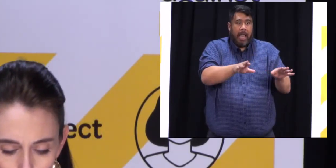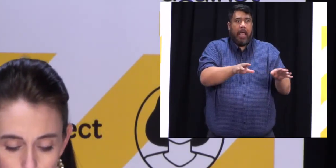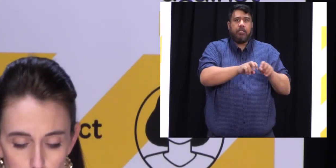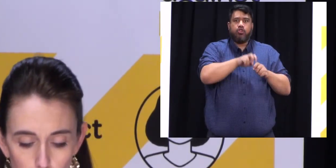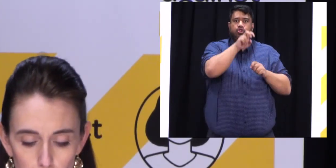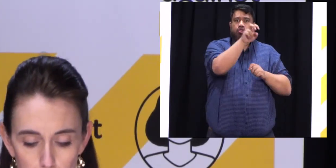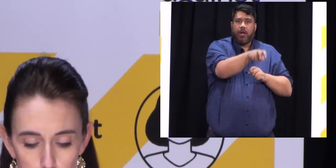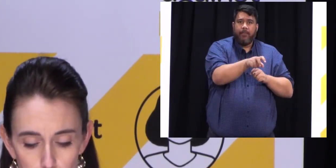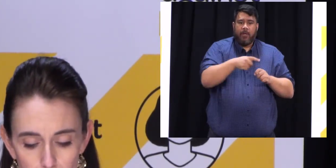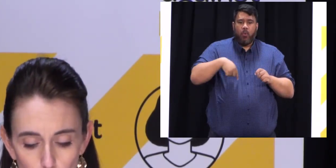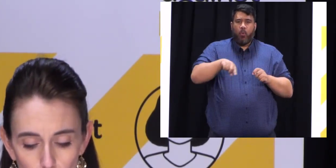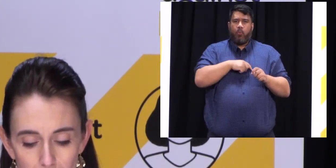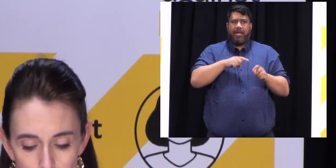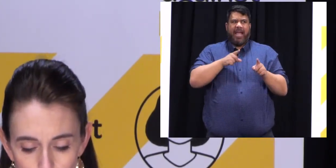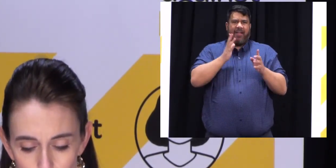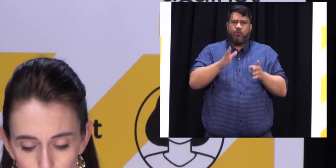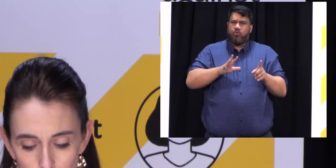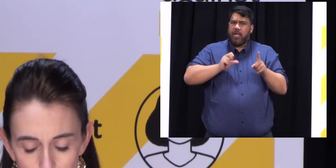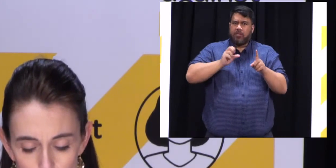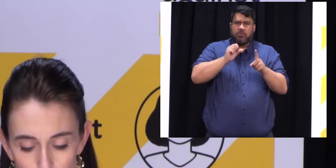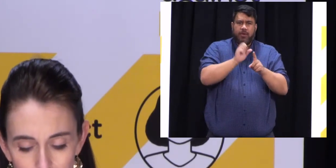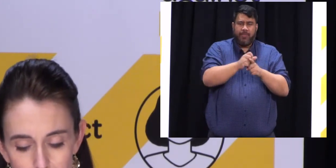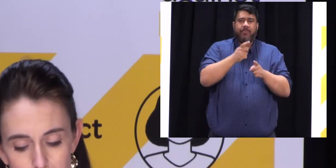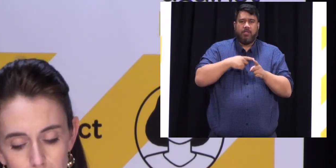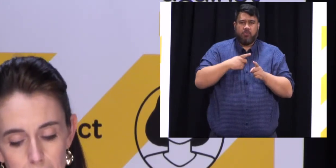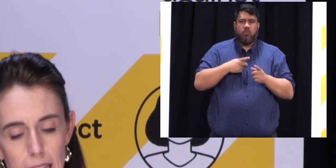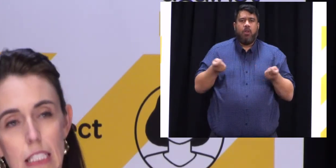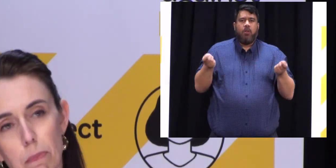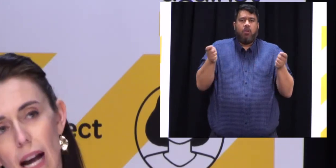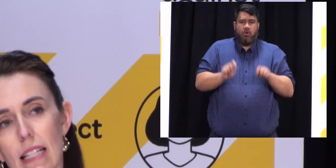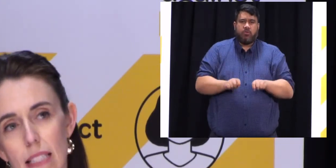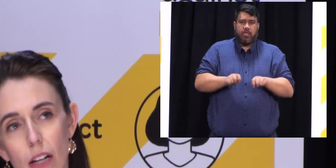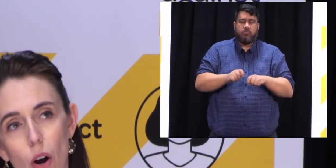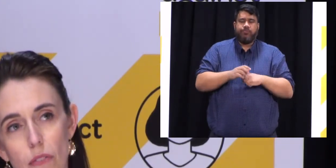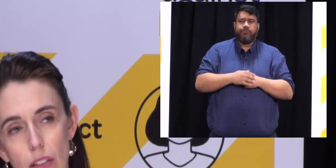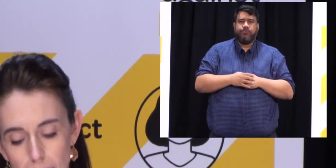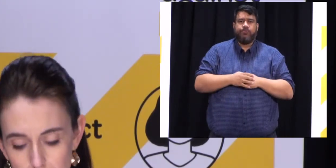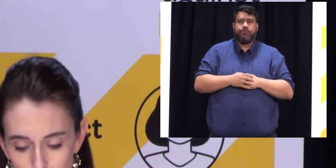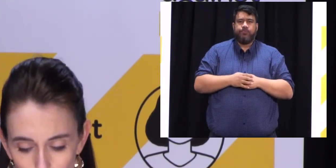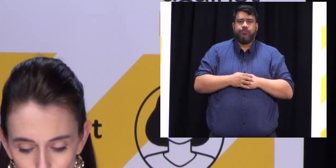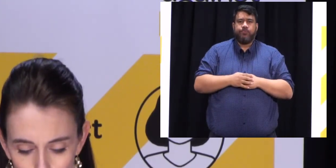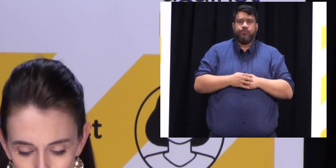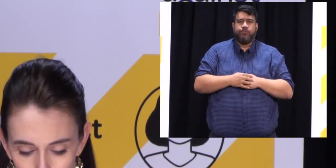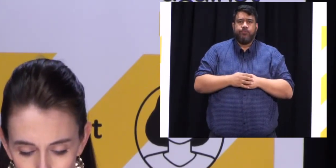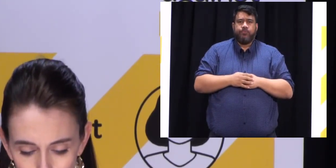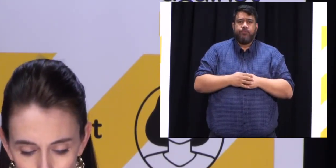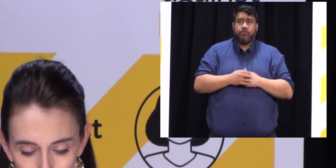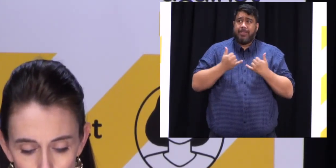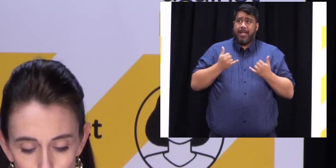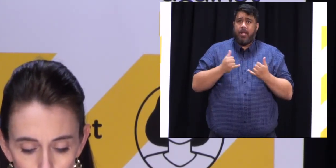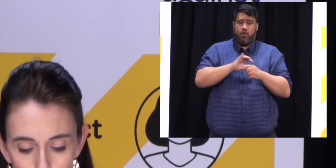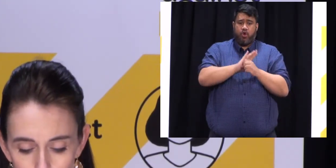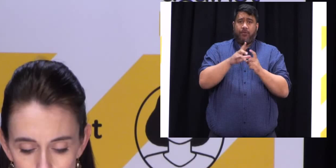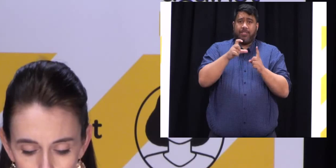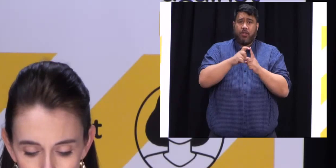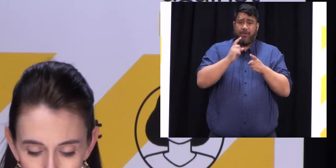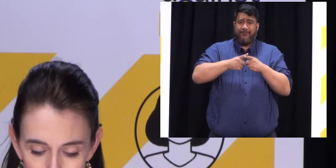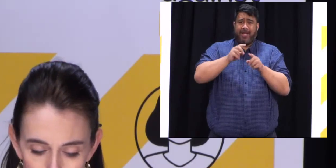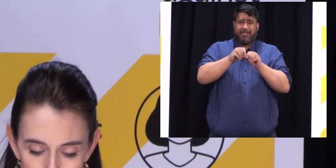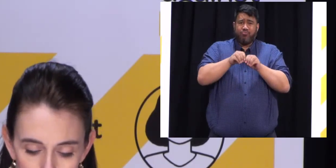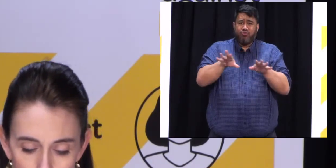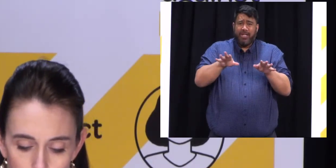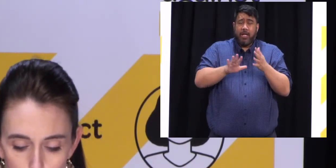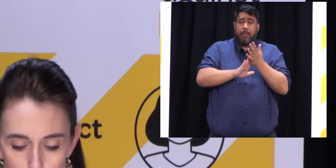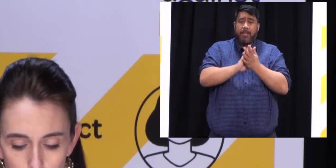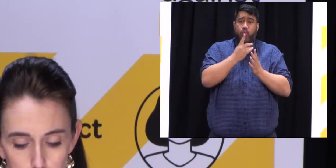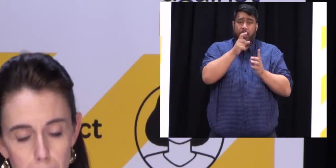rate, or the number of people that on average each case is passing COVID-19 onto. Early estimates